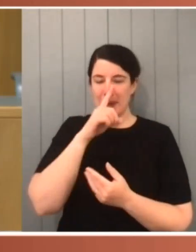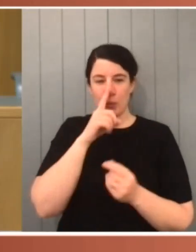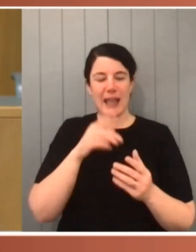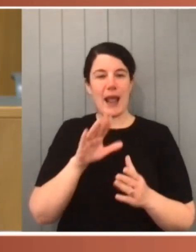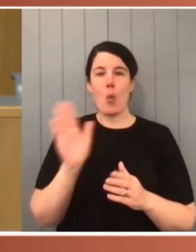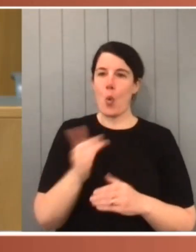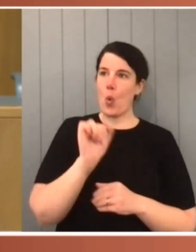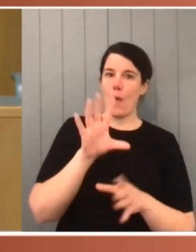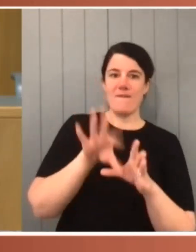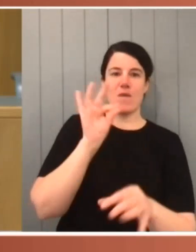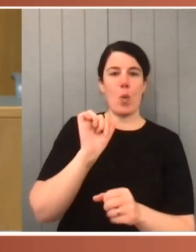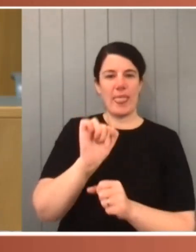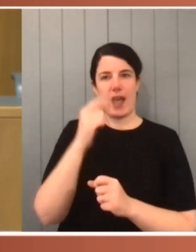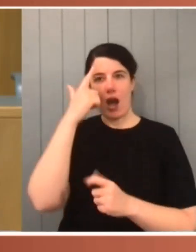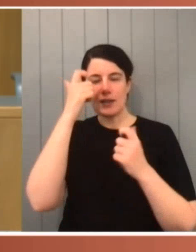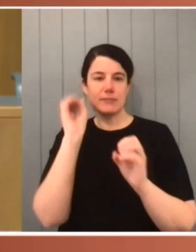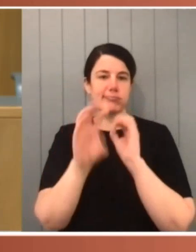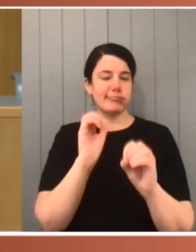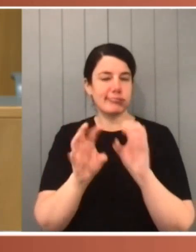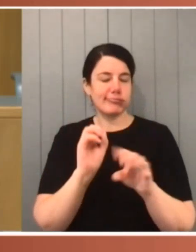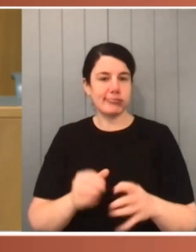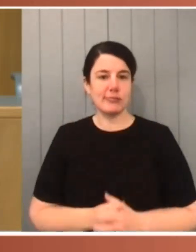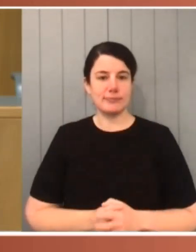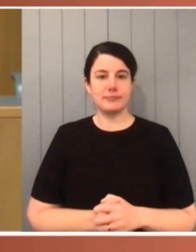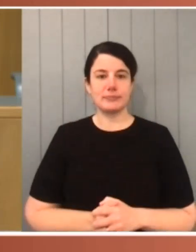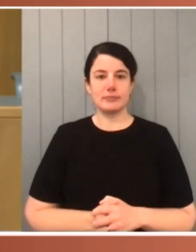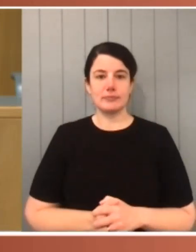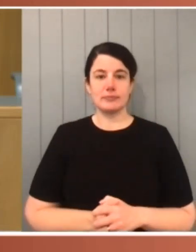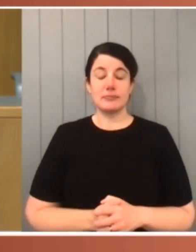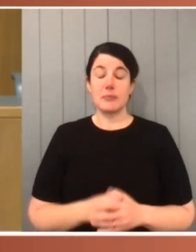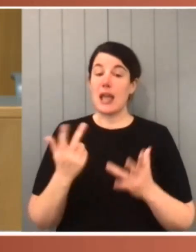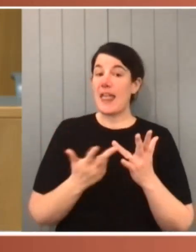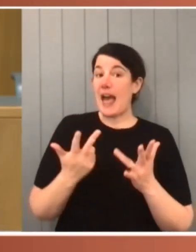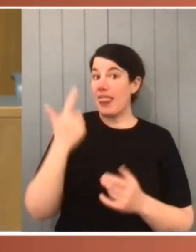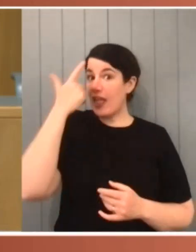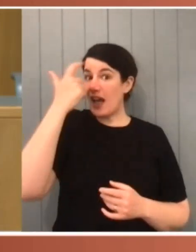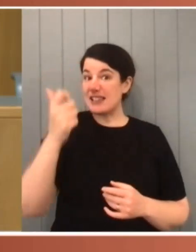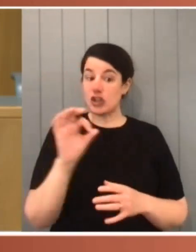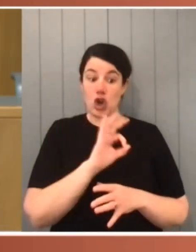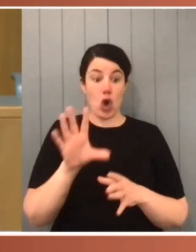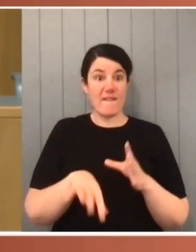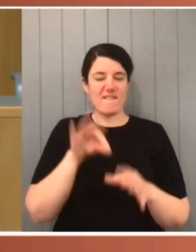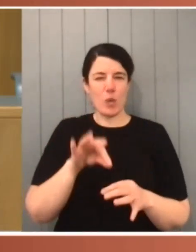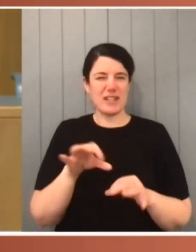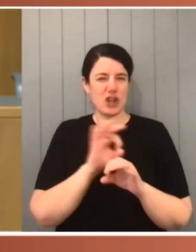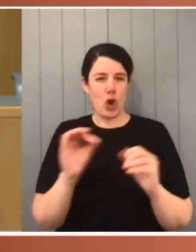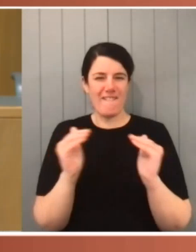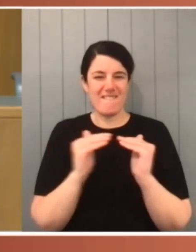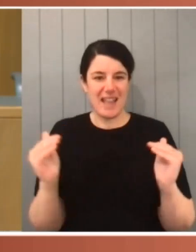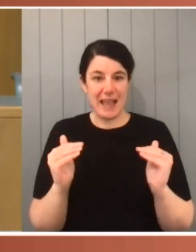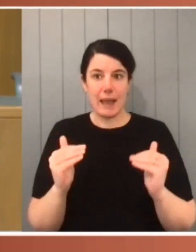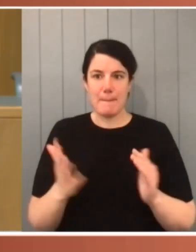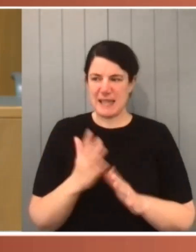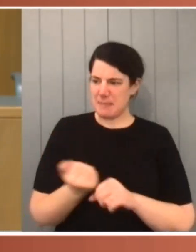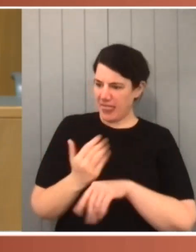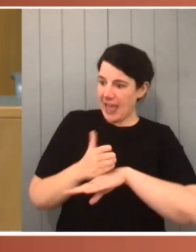another argument is that not voting is unfair. If our fellow citizens are voting, making the effort to